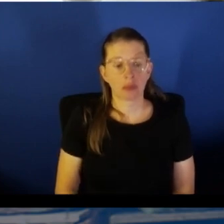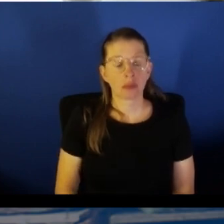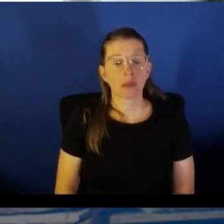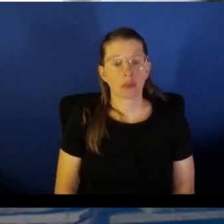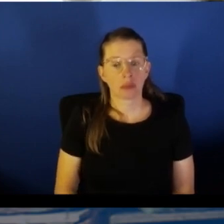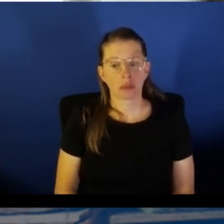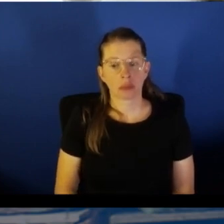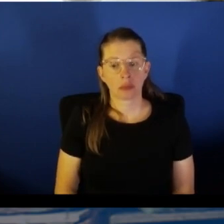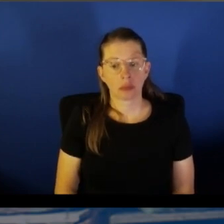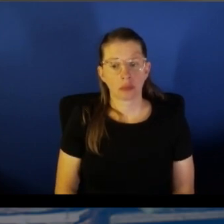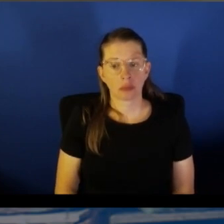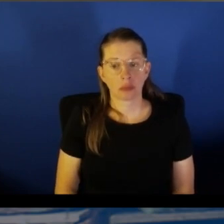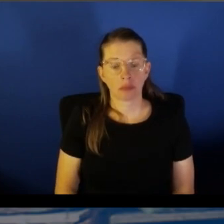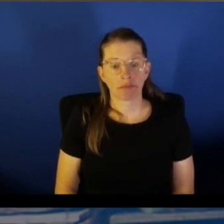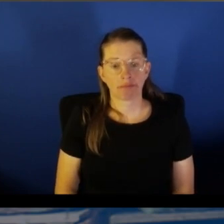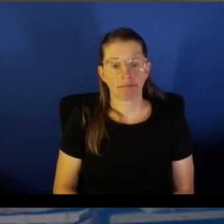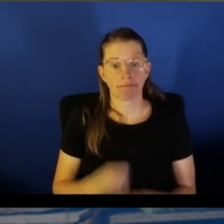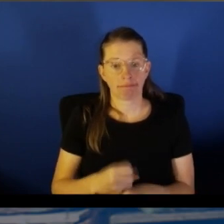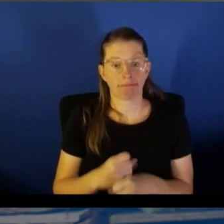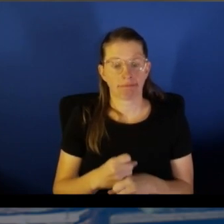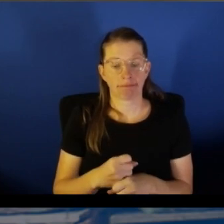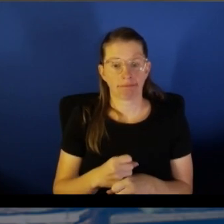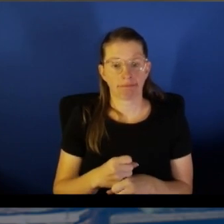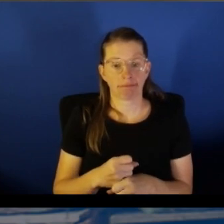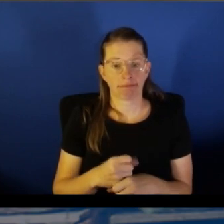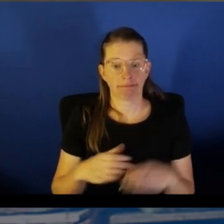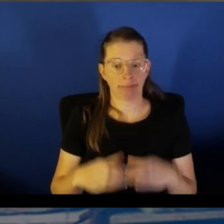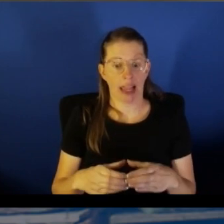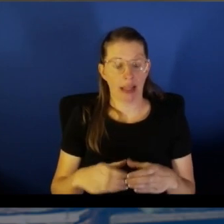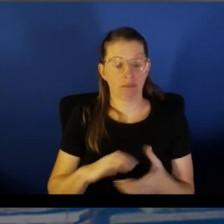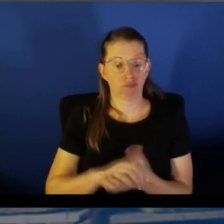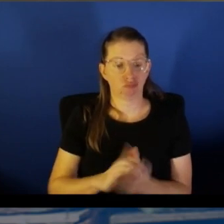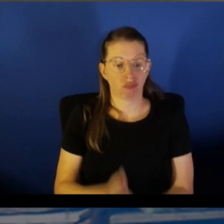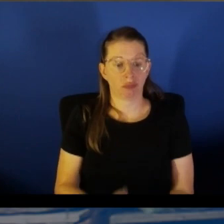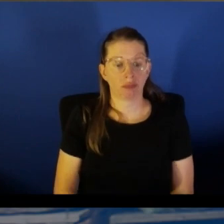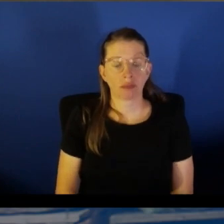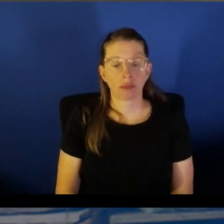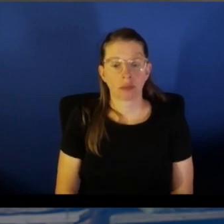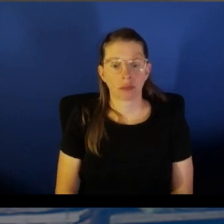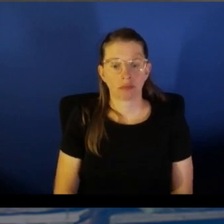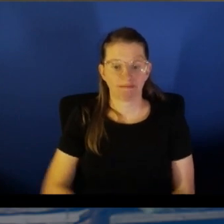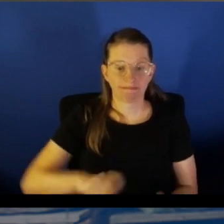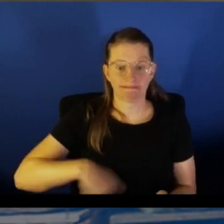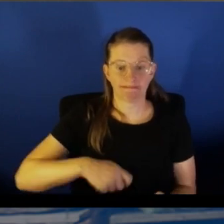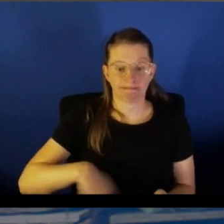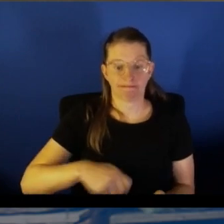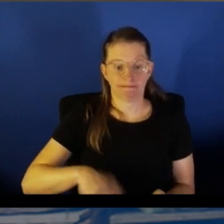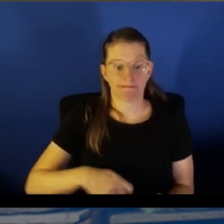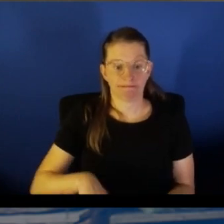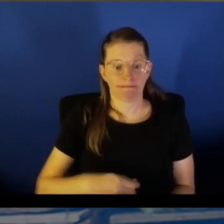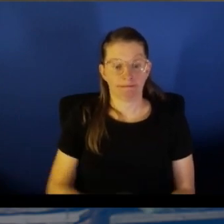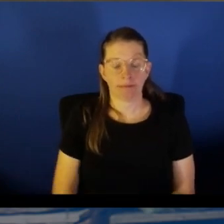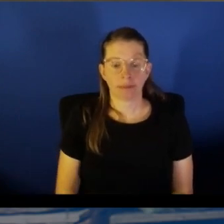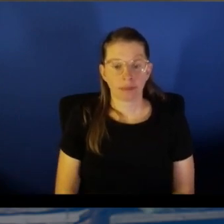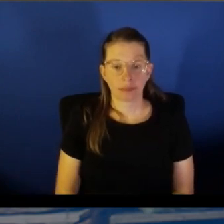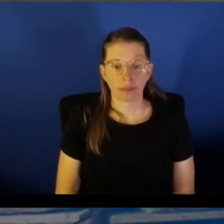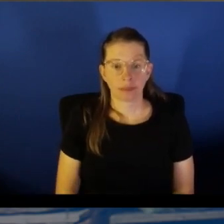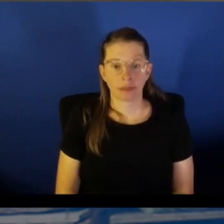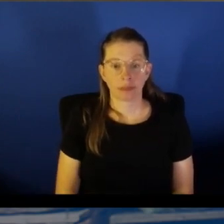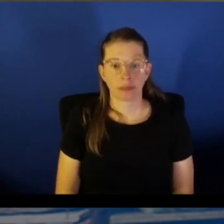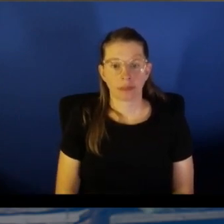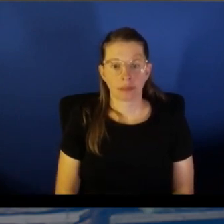And we're going to make our patties. We will get that all nice and mixed in together really, really well. Once you have that all mixed